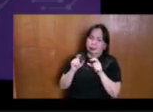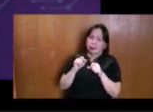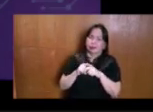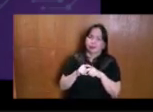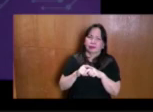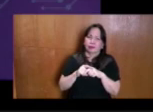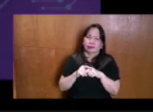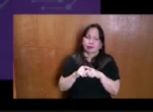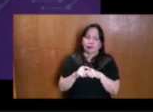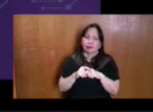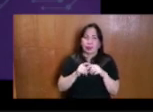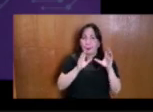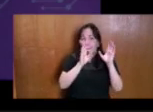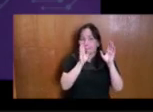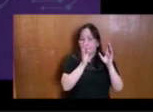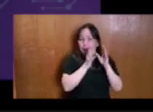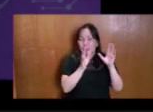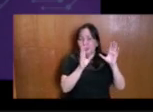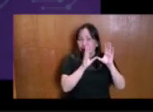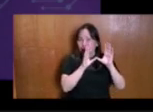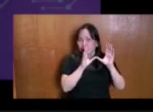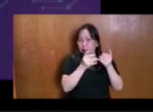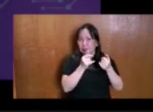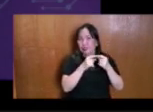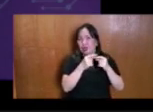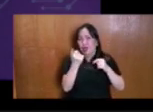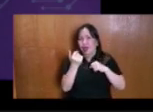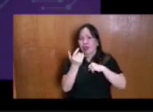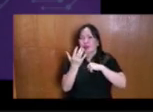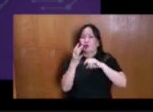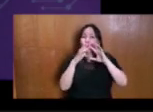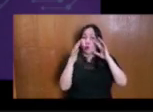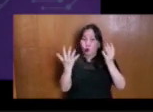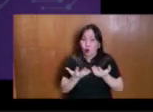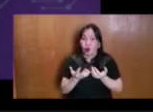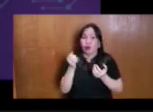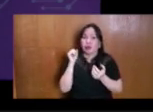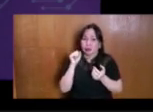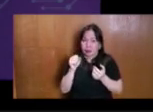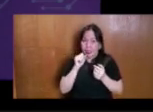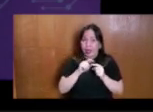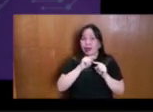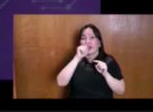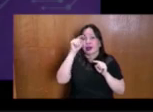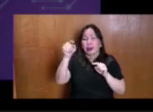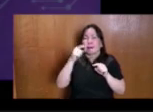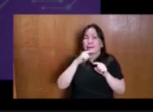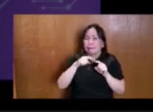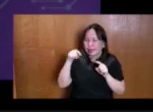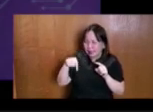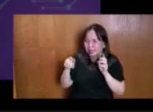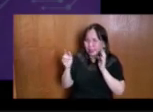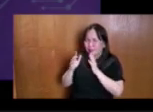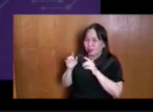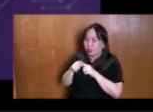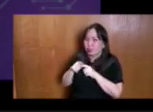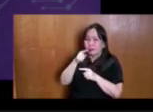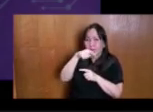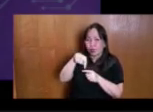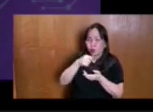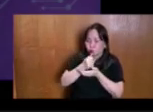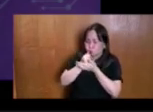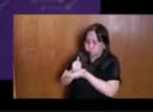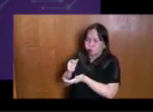large businesses, as large as NOA counterparts in many parts of the world. But then the idea is, if you really help the SME